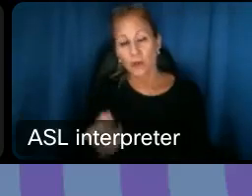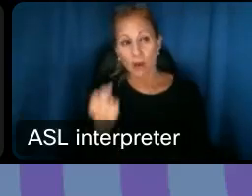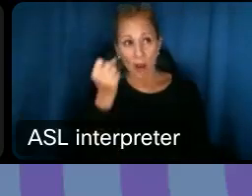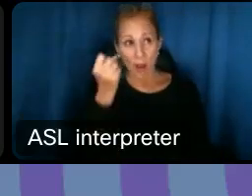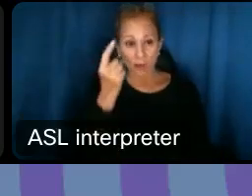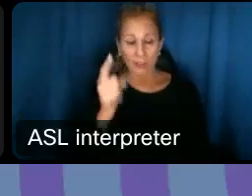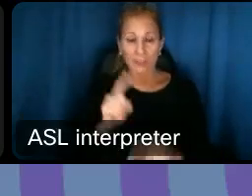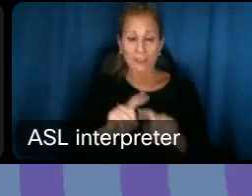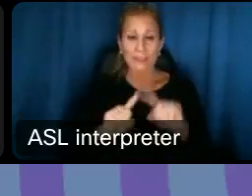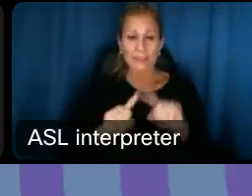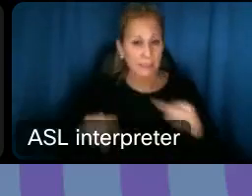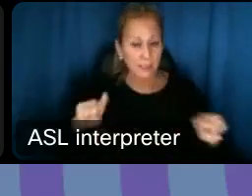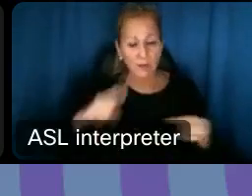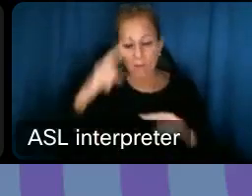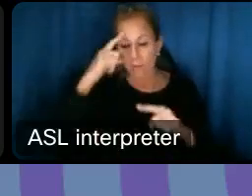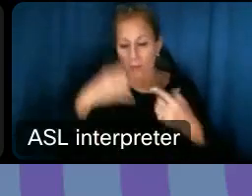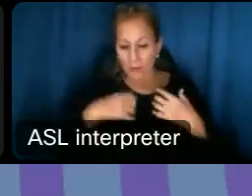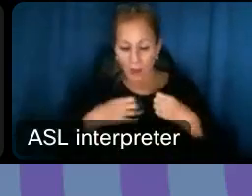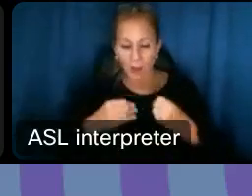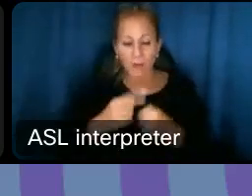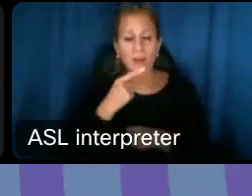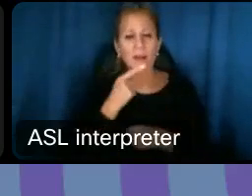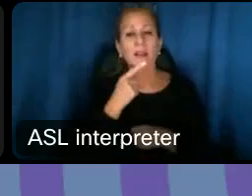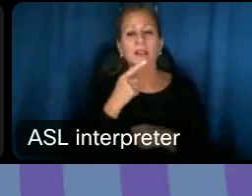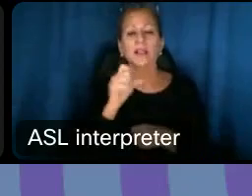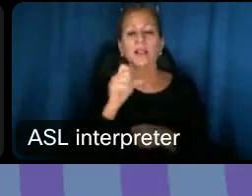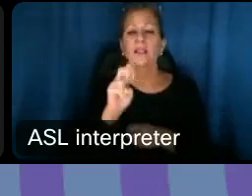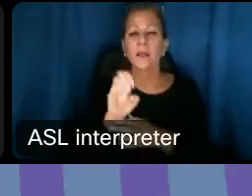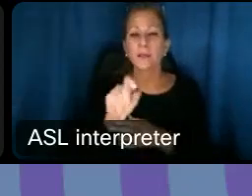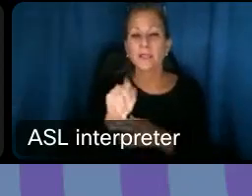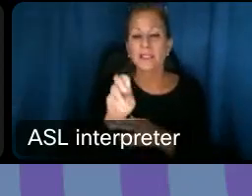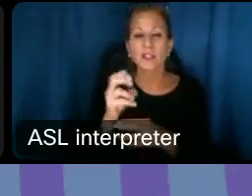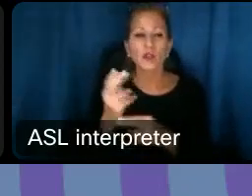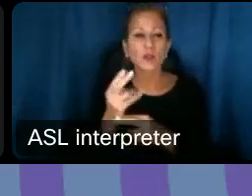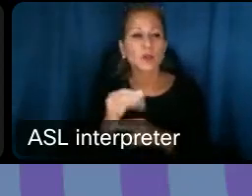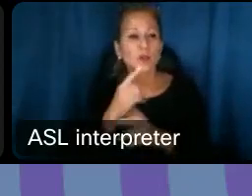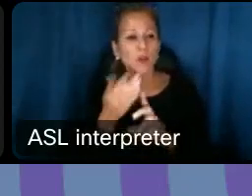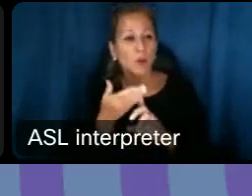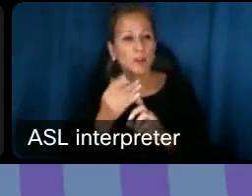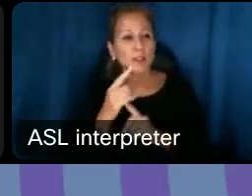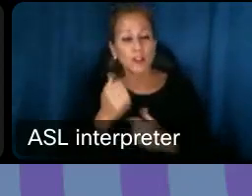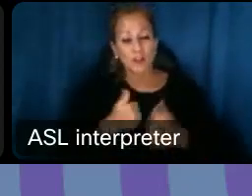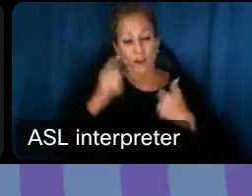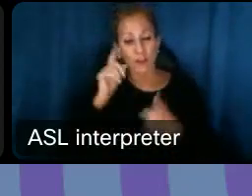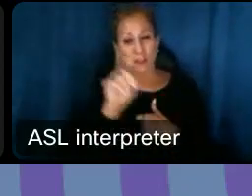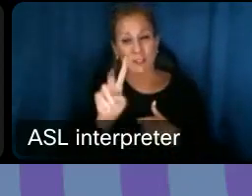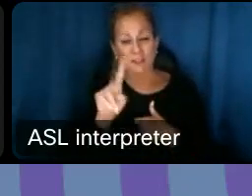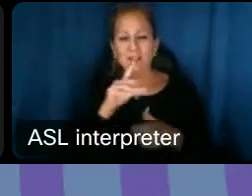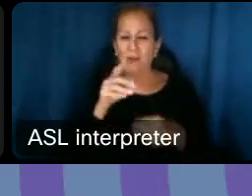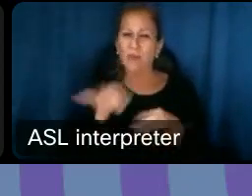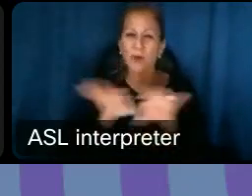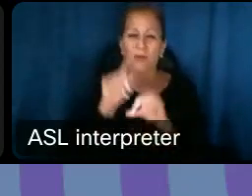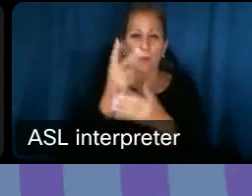Understanding the dynamics of mental health and substance use coercion for survivors of domestic violence is important for